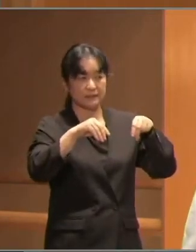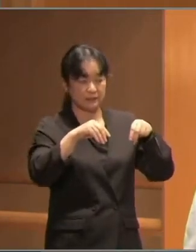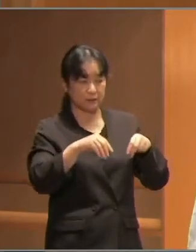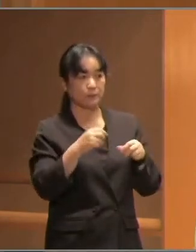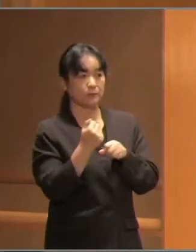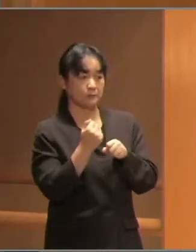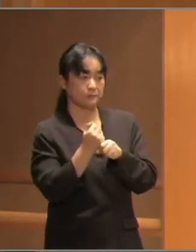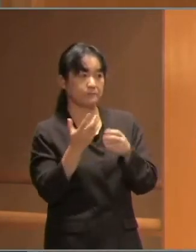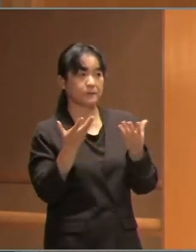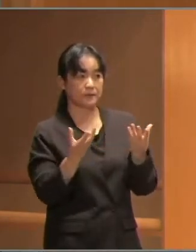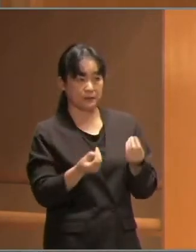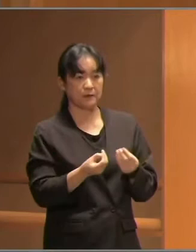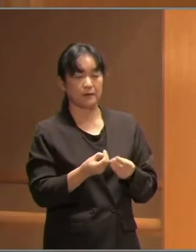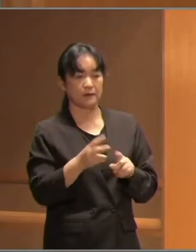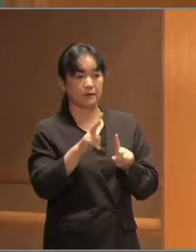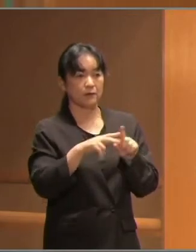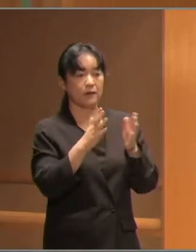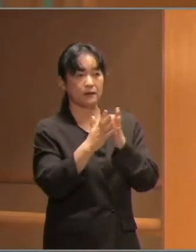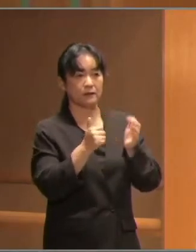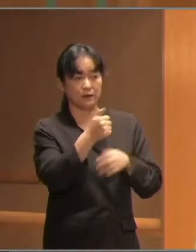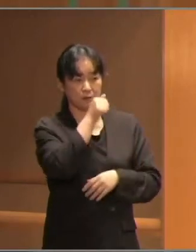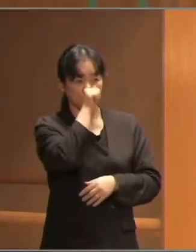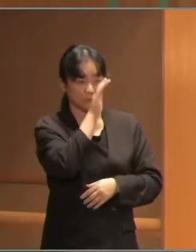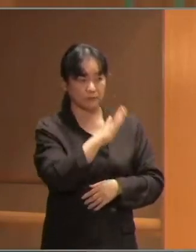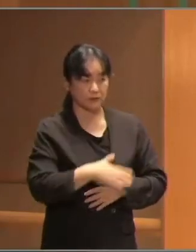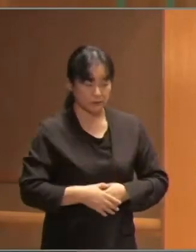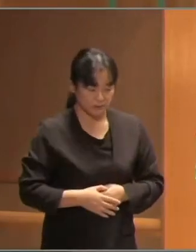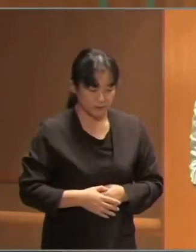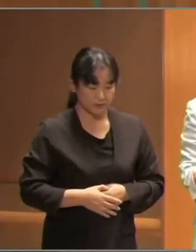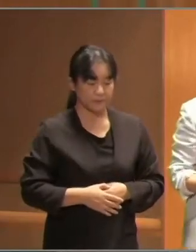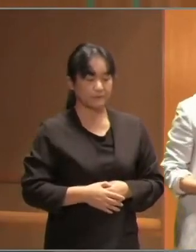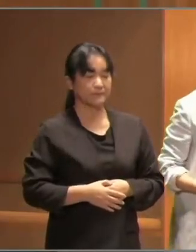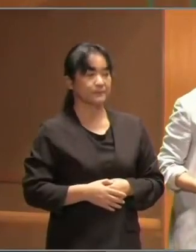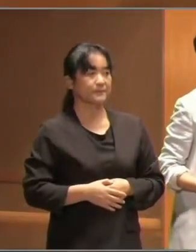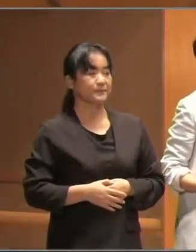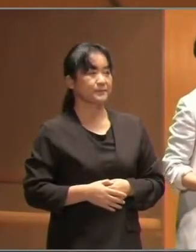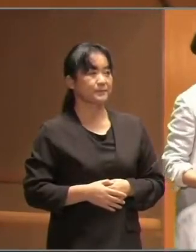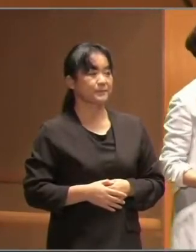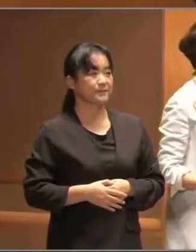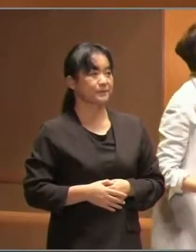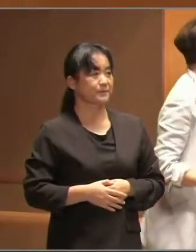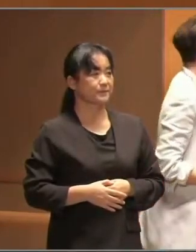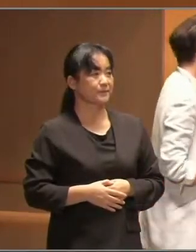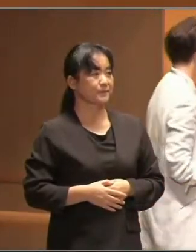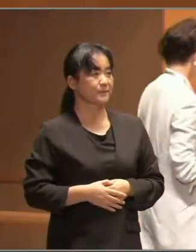Mr. Kobayashi, the floor is yours. Hello, everyone.